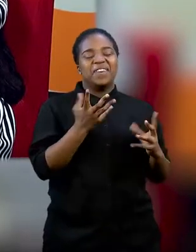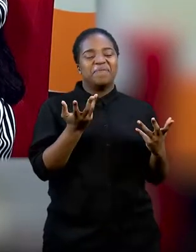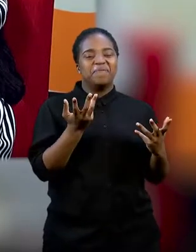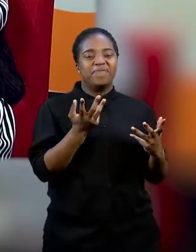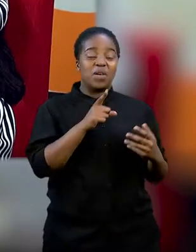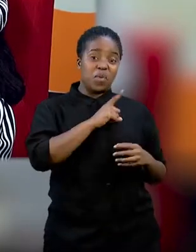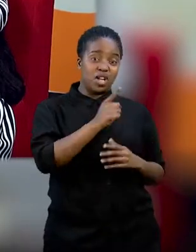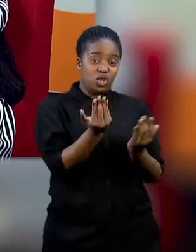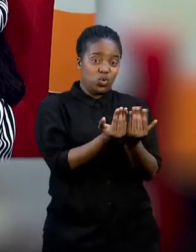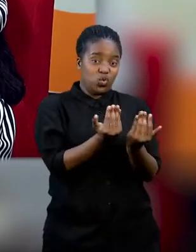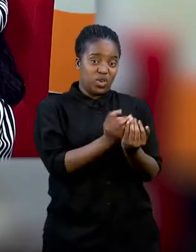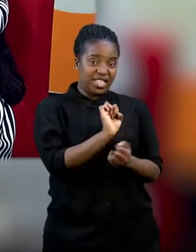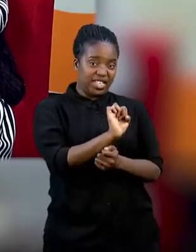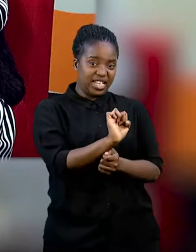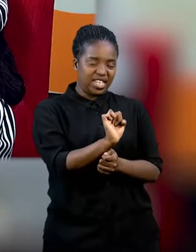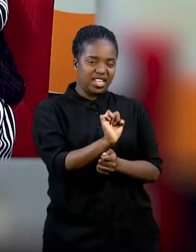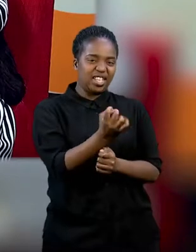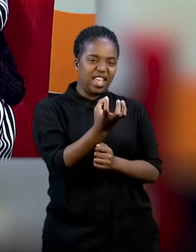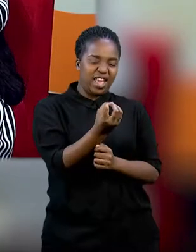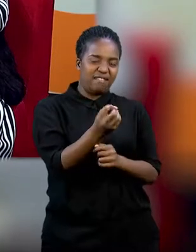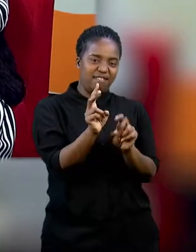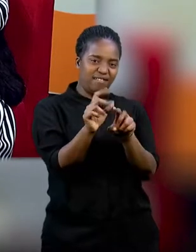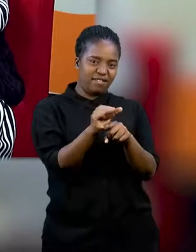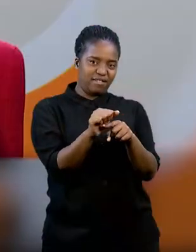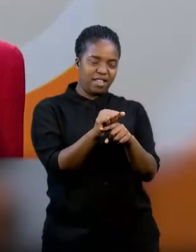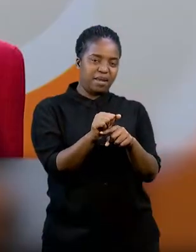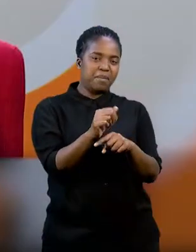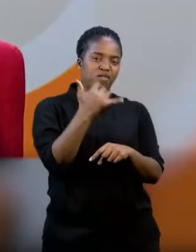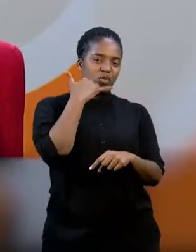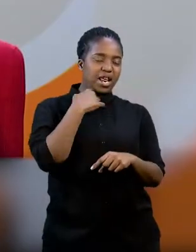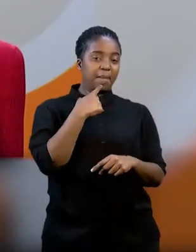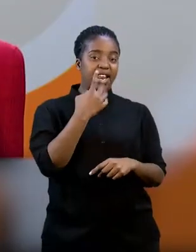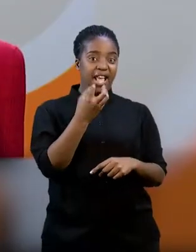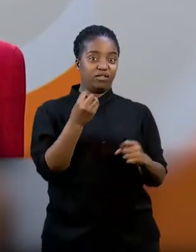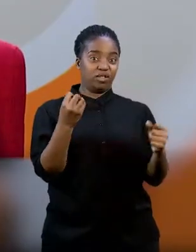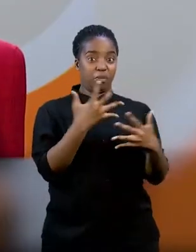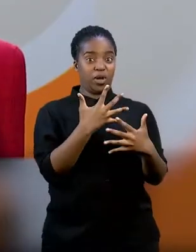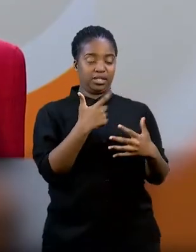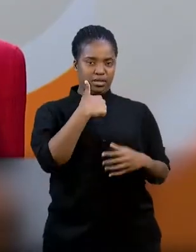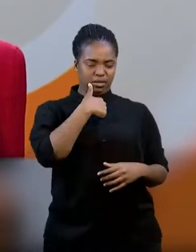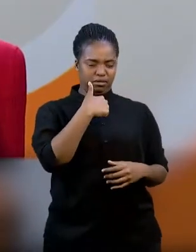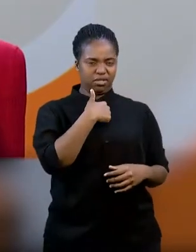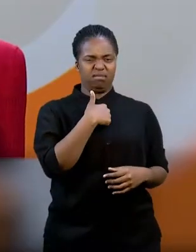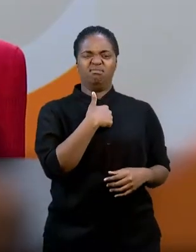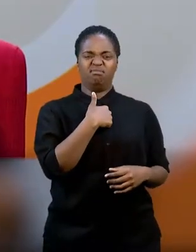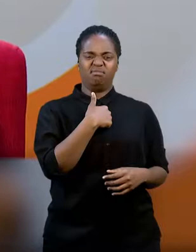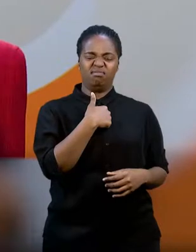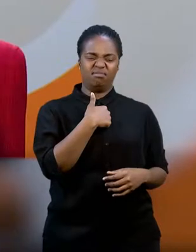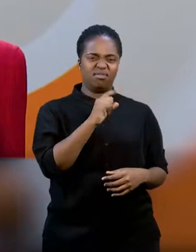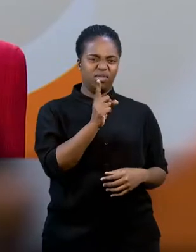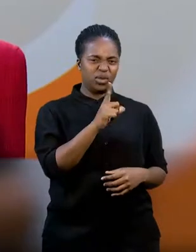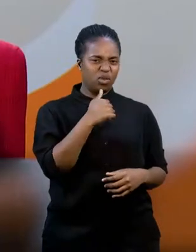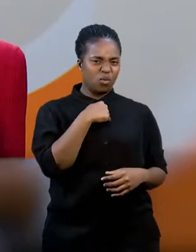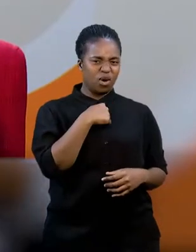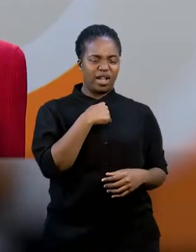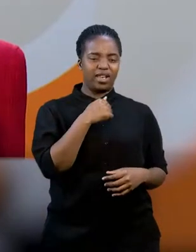le na re a ke re na tsena ko sekolong se na le fiso le bona so ke bona bile ba mpitla ba re na le surprise le wena ka ba le bona le ba mo